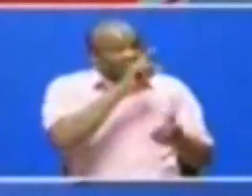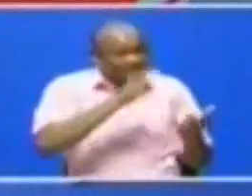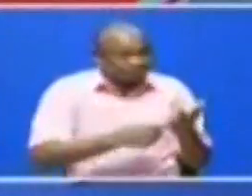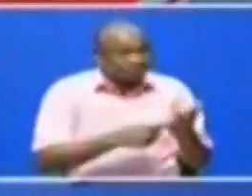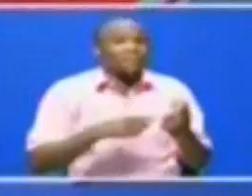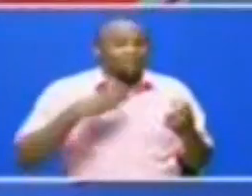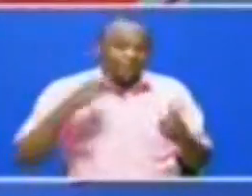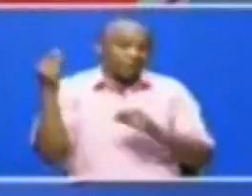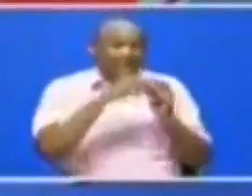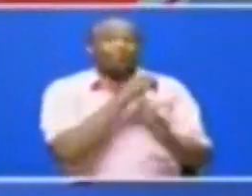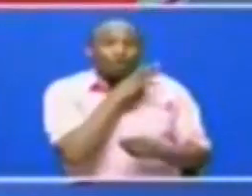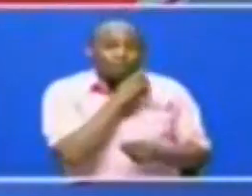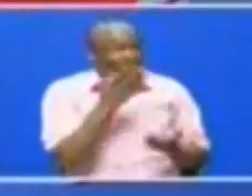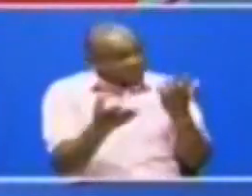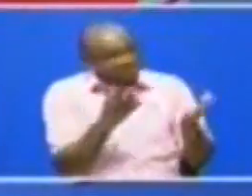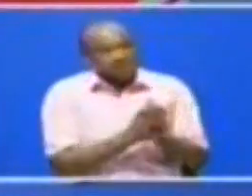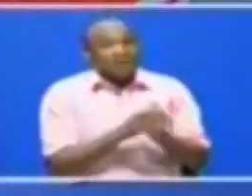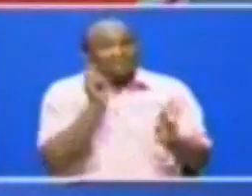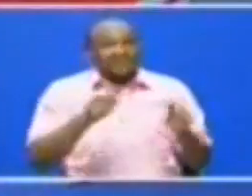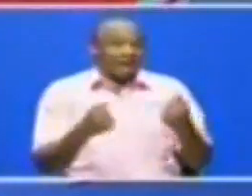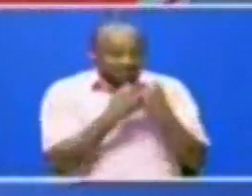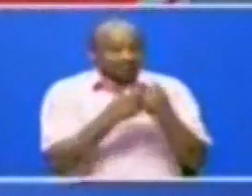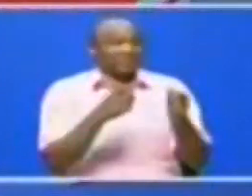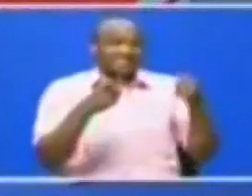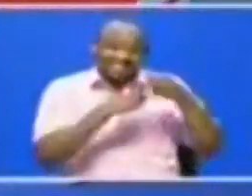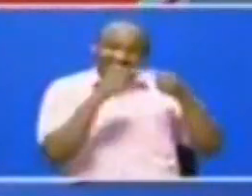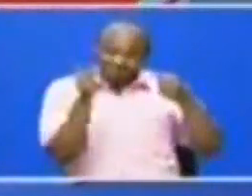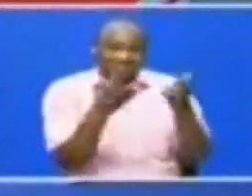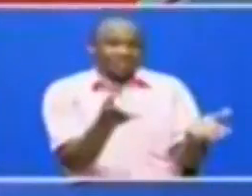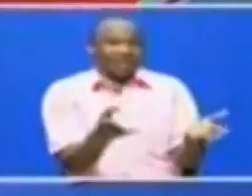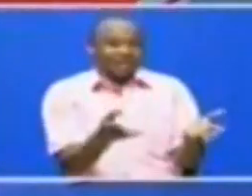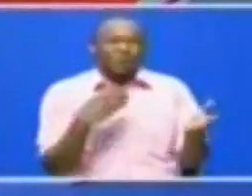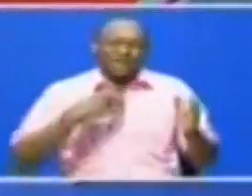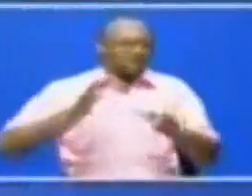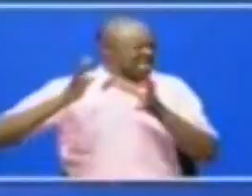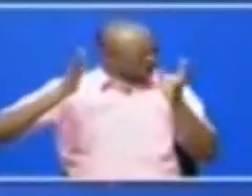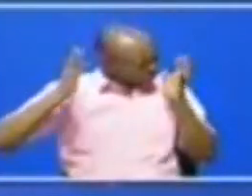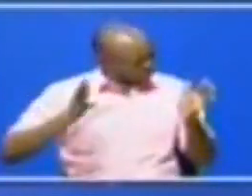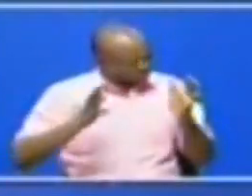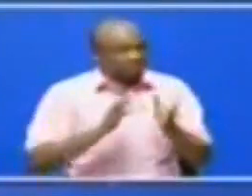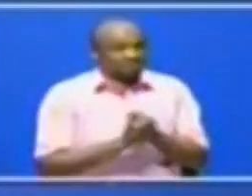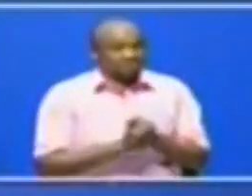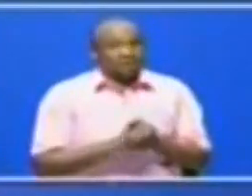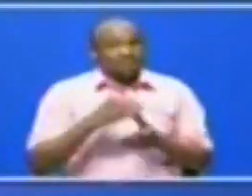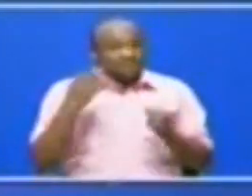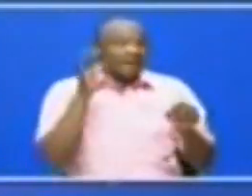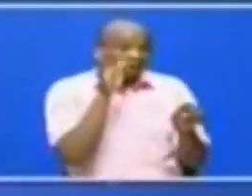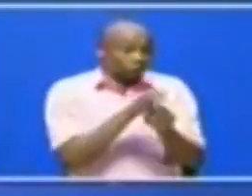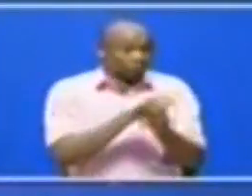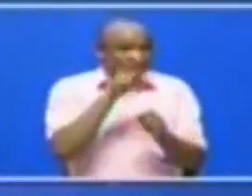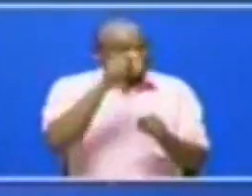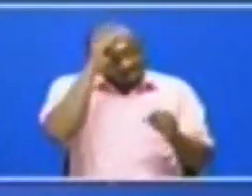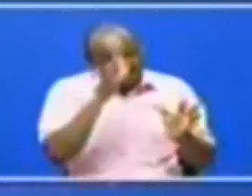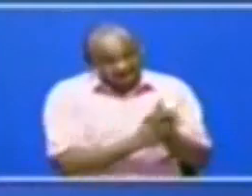possible litigants in the next, and it has to be settled within the next 6 months. So there's a huge probability that a lot of these